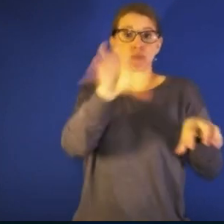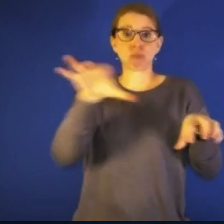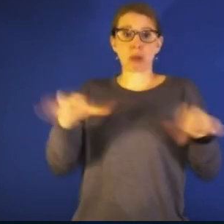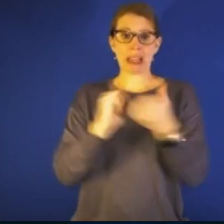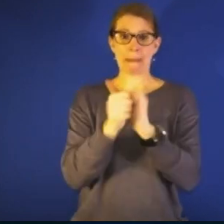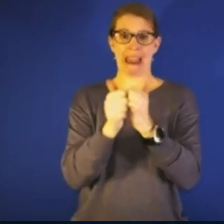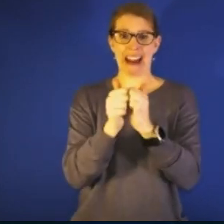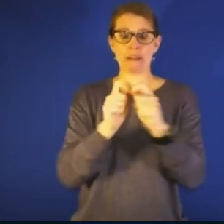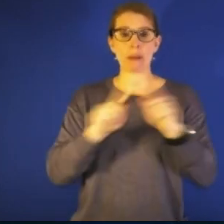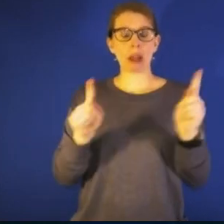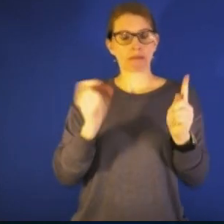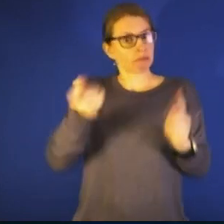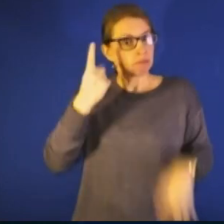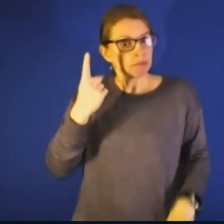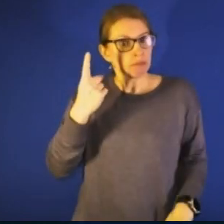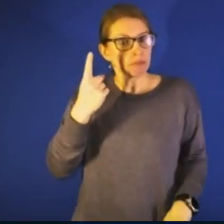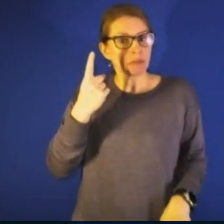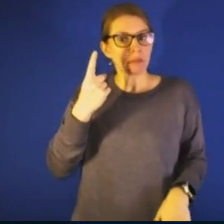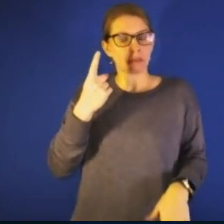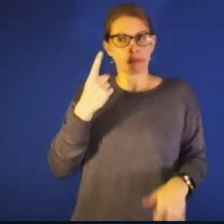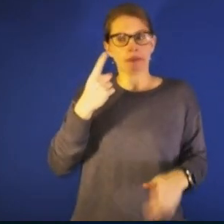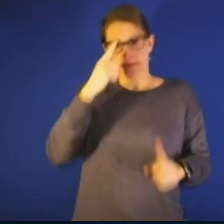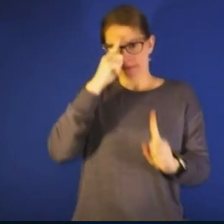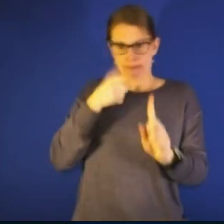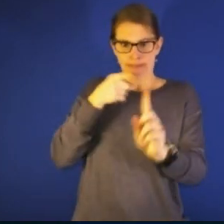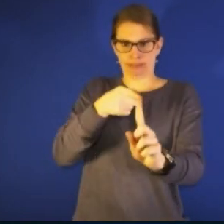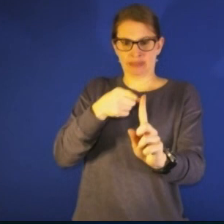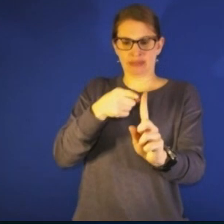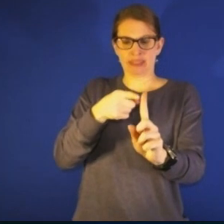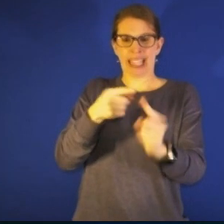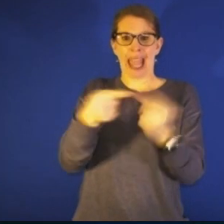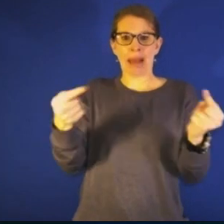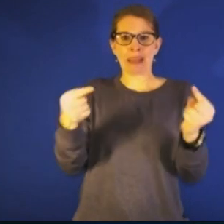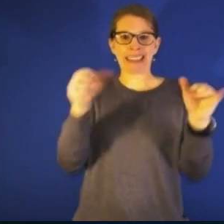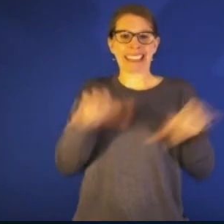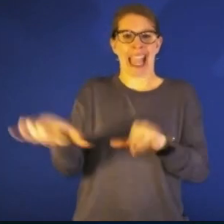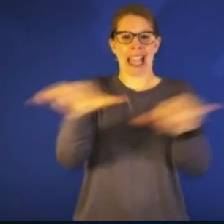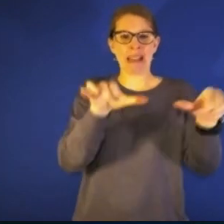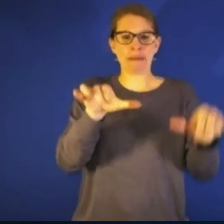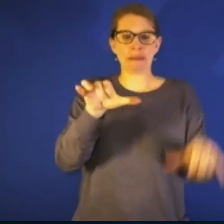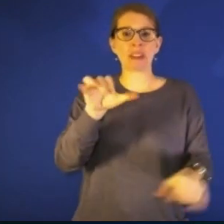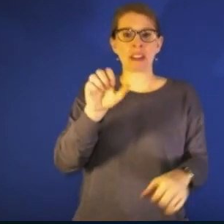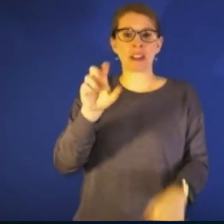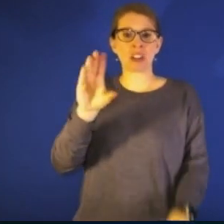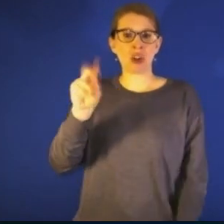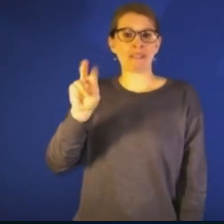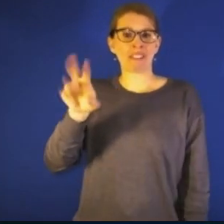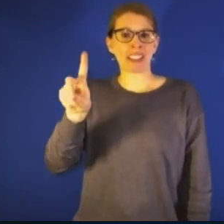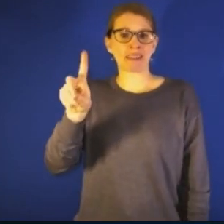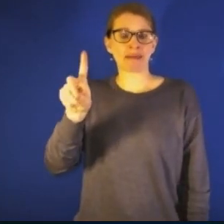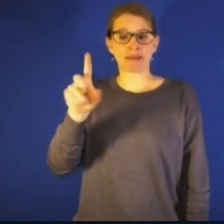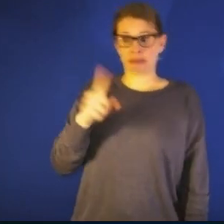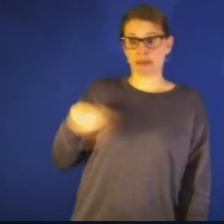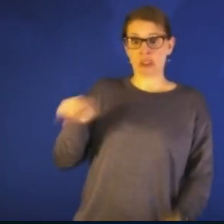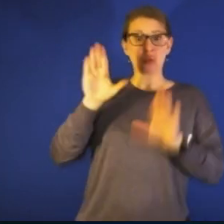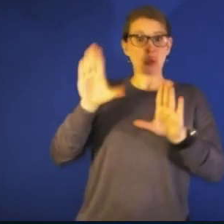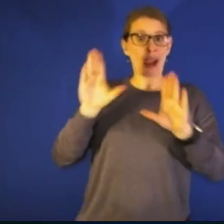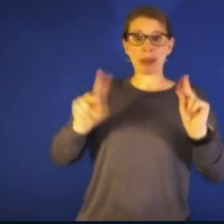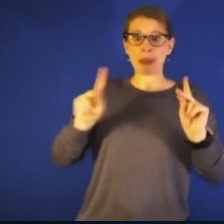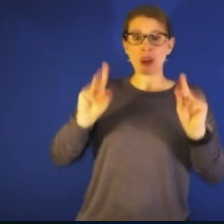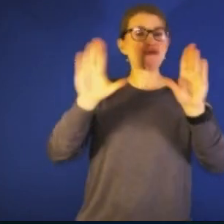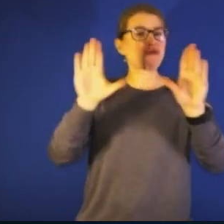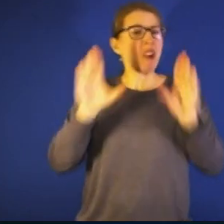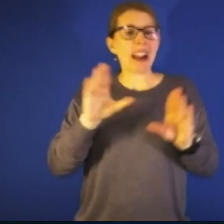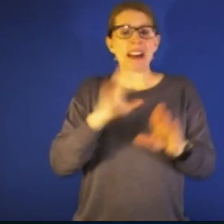you know what? We have a common enemy now, and we are on the same team. And these are great people. These are great hospitals. They have